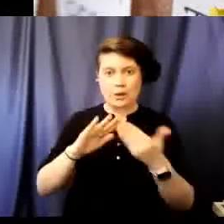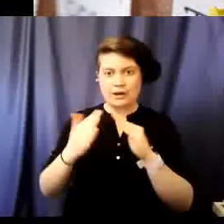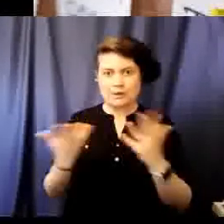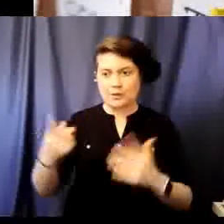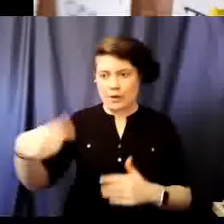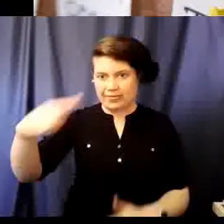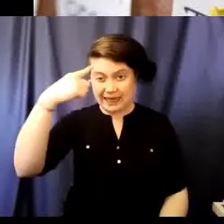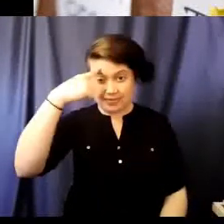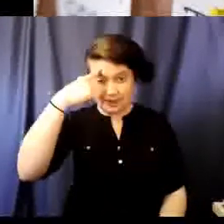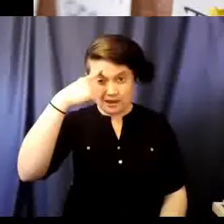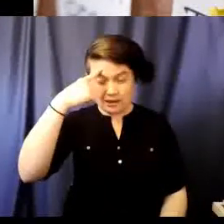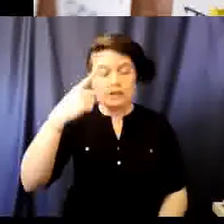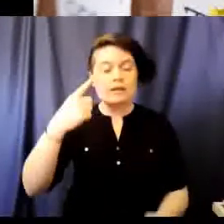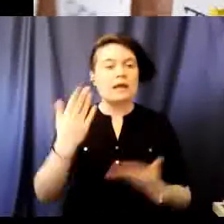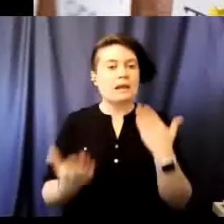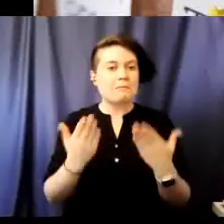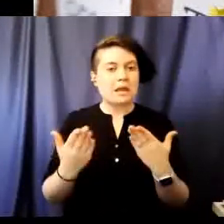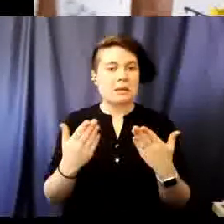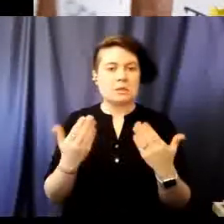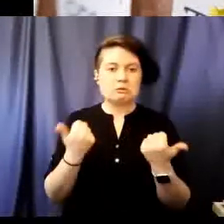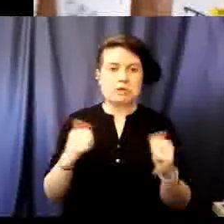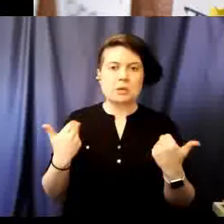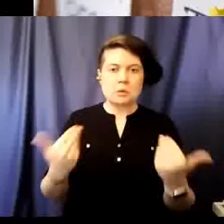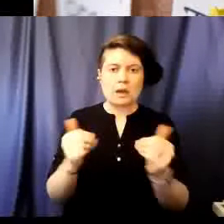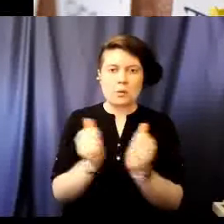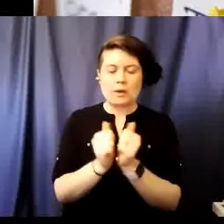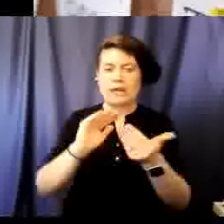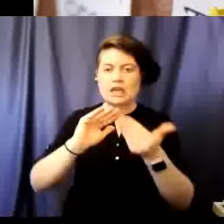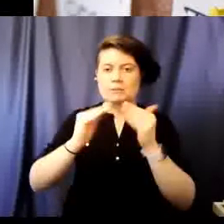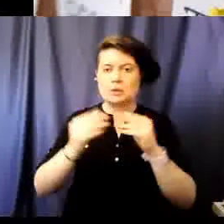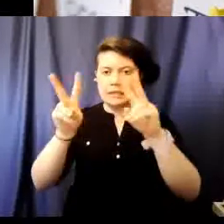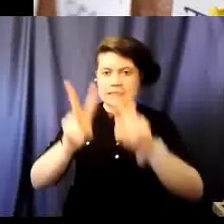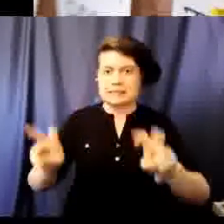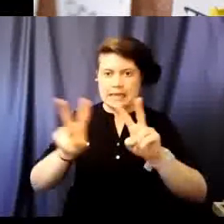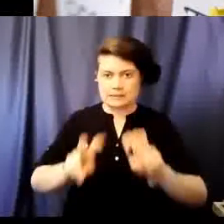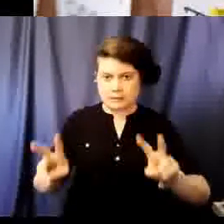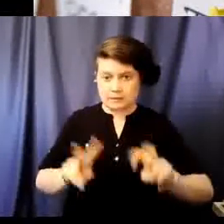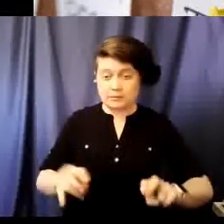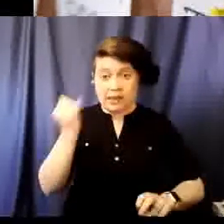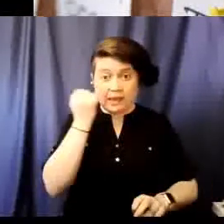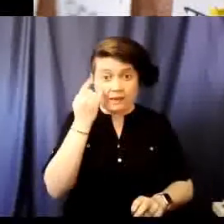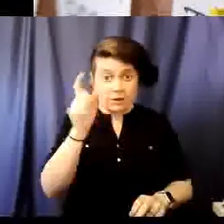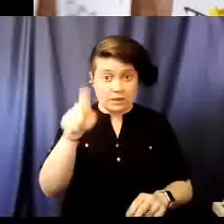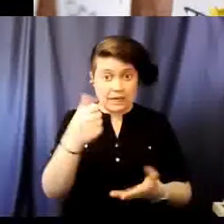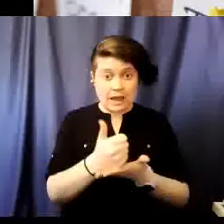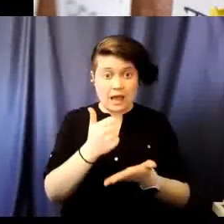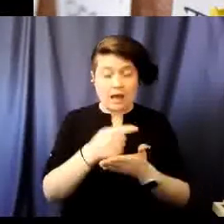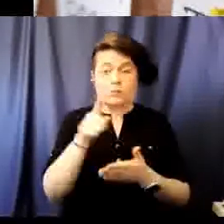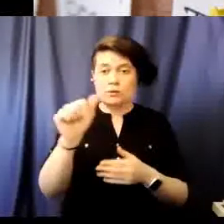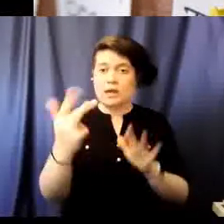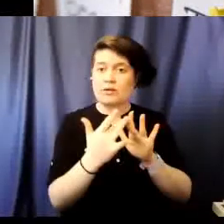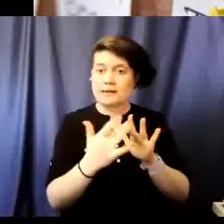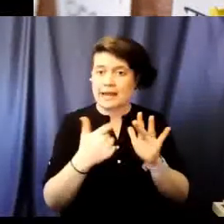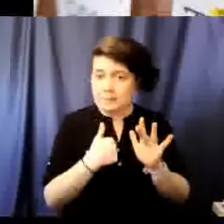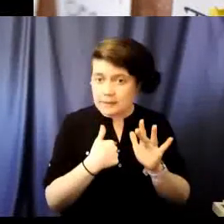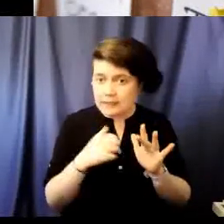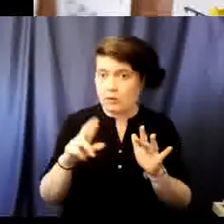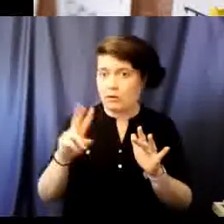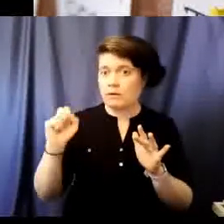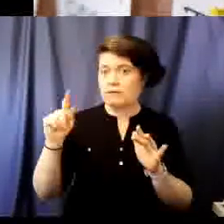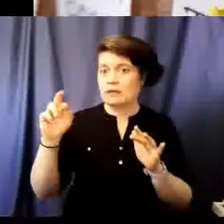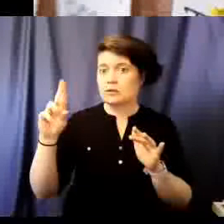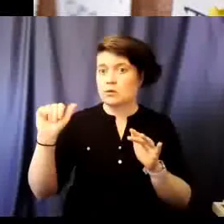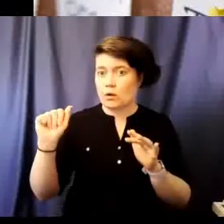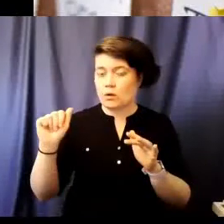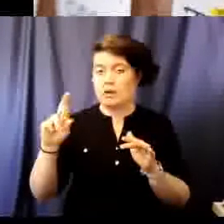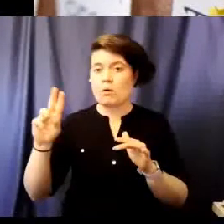be helpful to conduct a community assessment. If you need help with conducting a community assessment, you can contact me or Victoria or